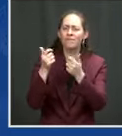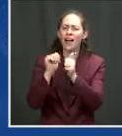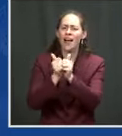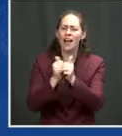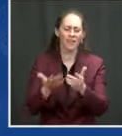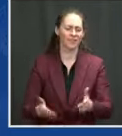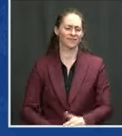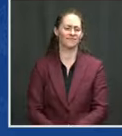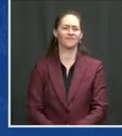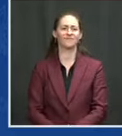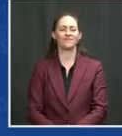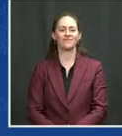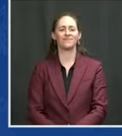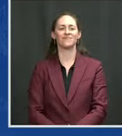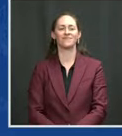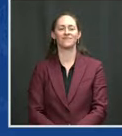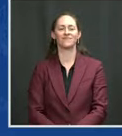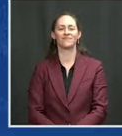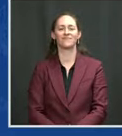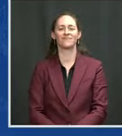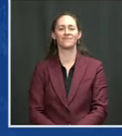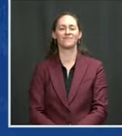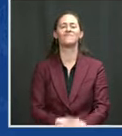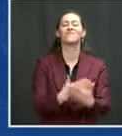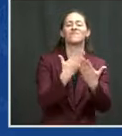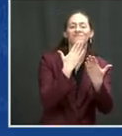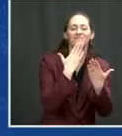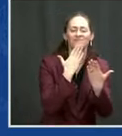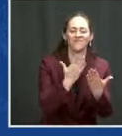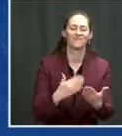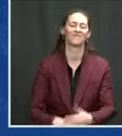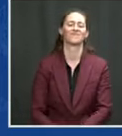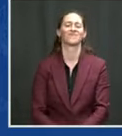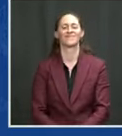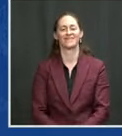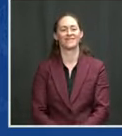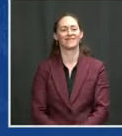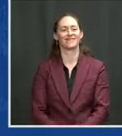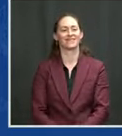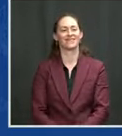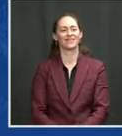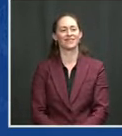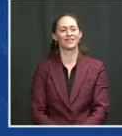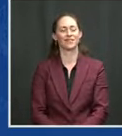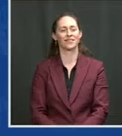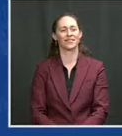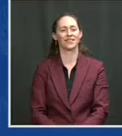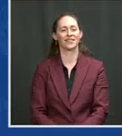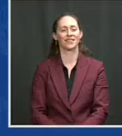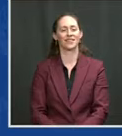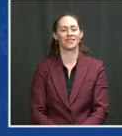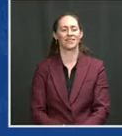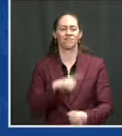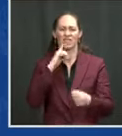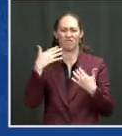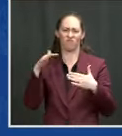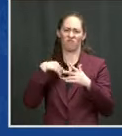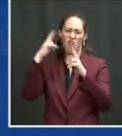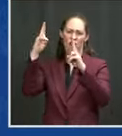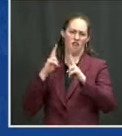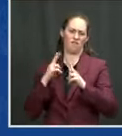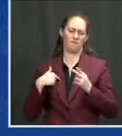thank you for all you're doing to help us get shots in arms. It's a great honor to join you and fellow governors across the nation to